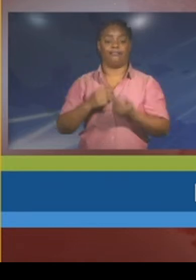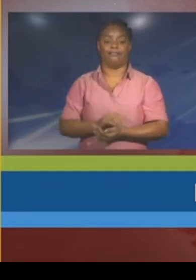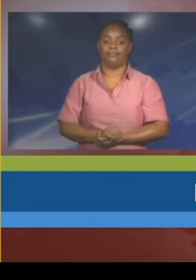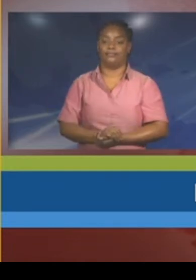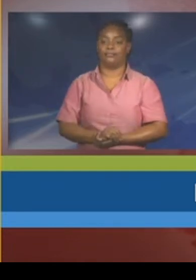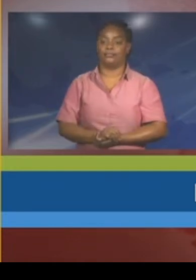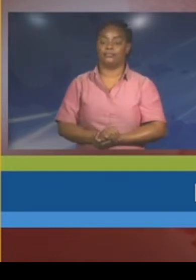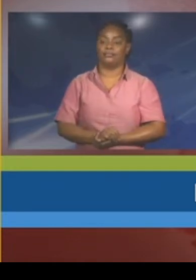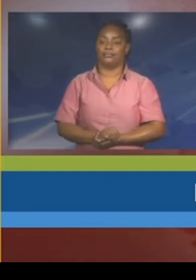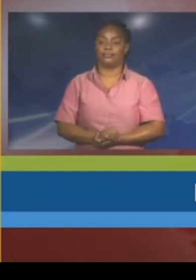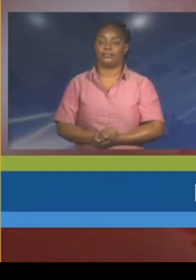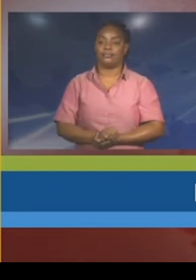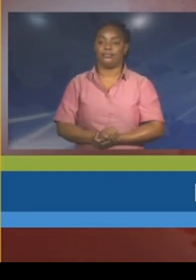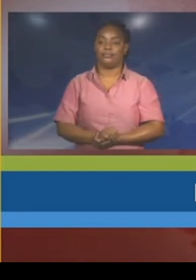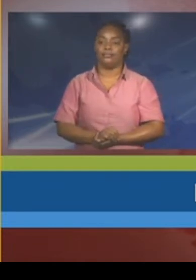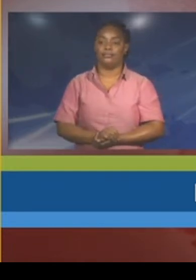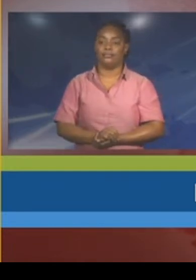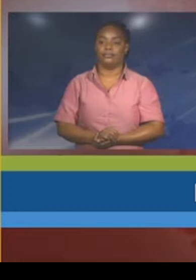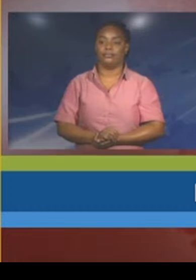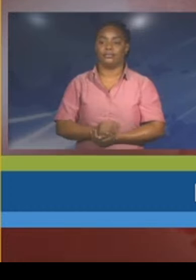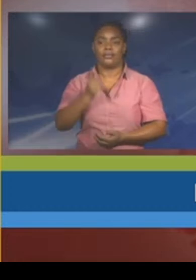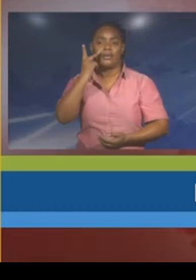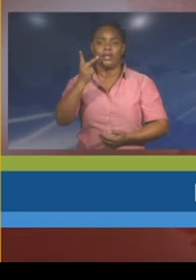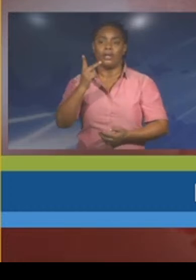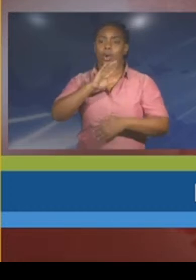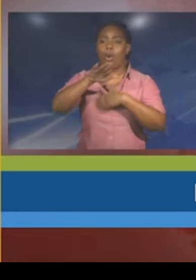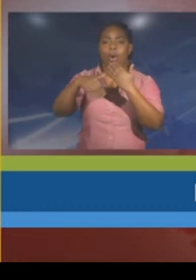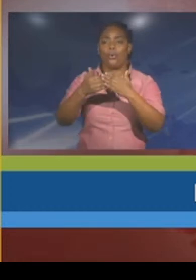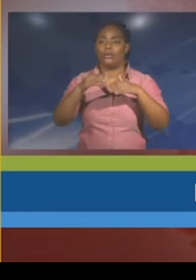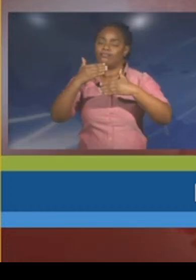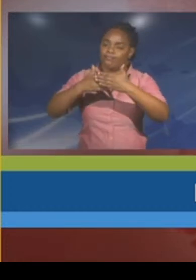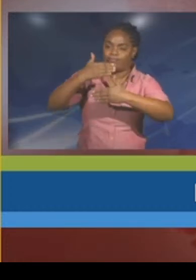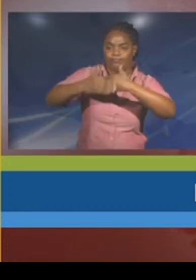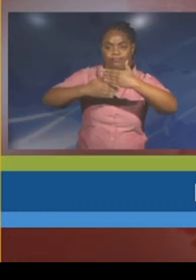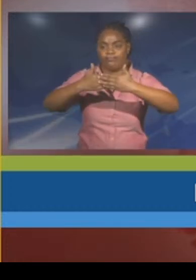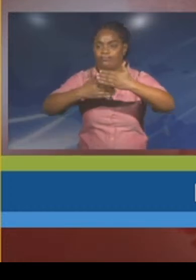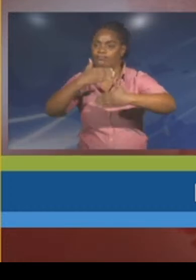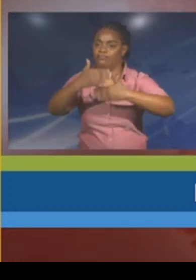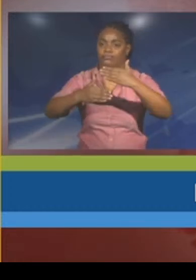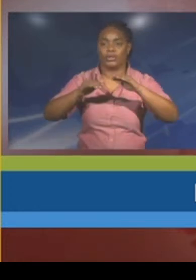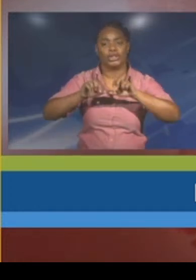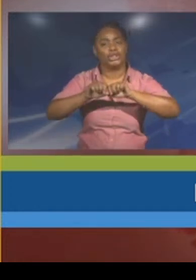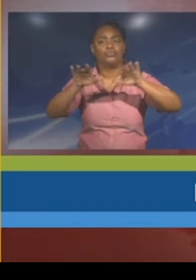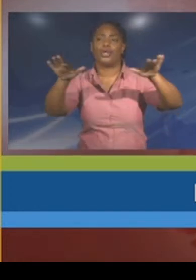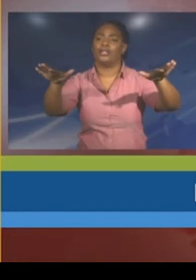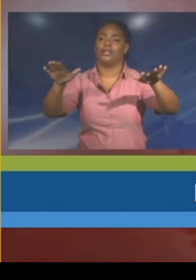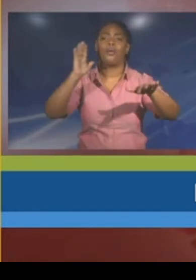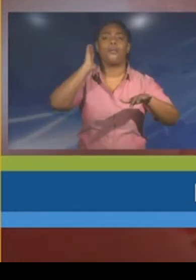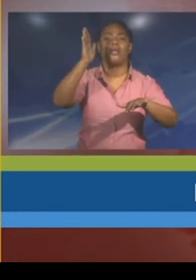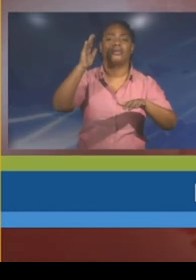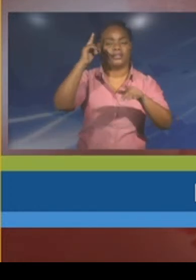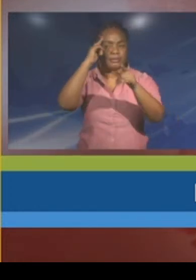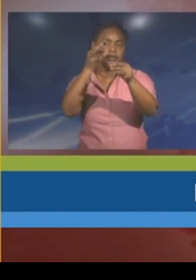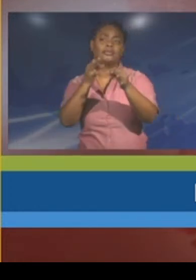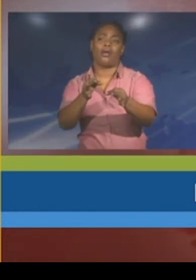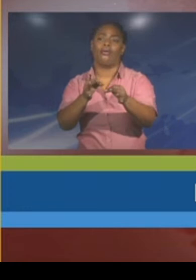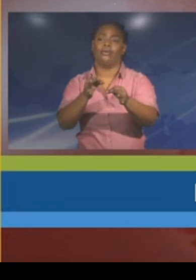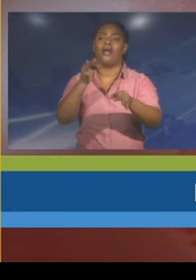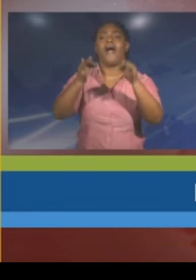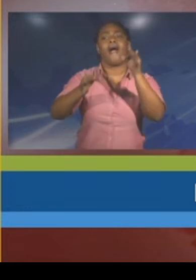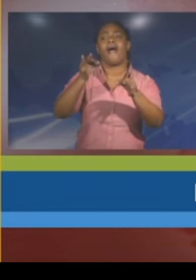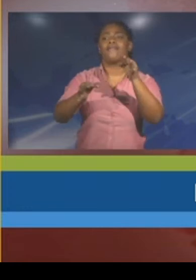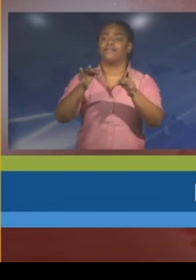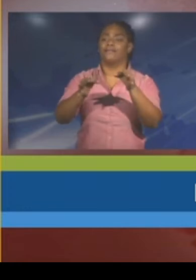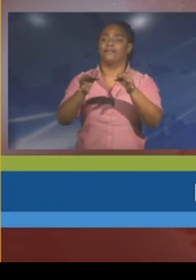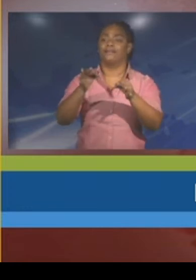prior, given the rate of spread, and to determine if a public health emergency of international concern is constituted. Thank you, Mr.